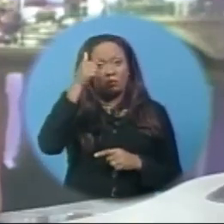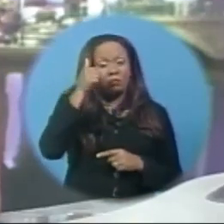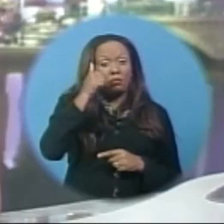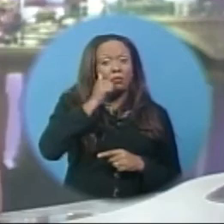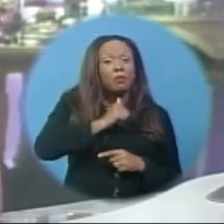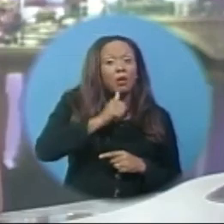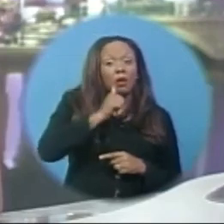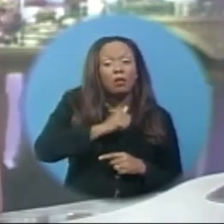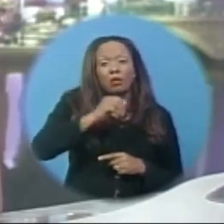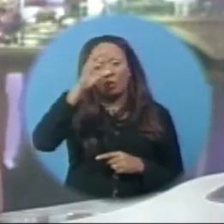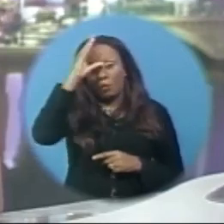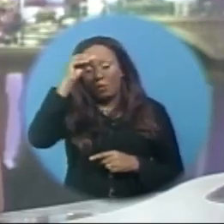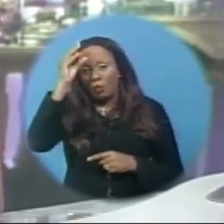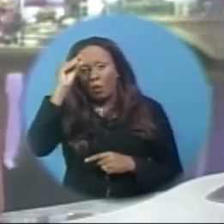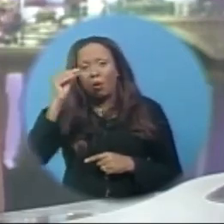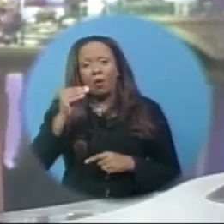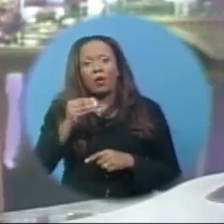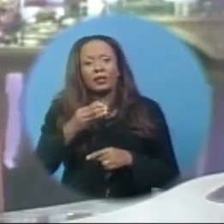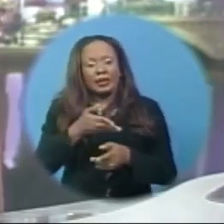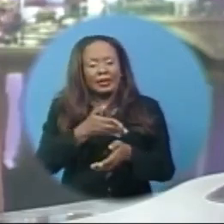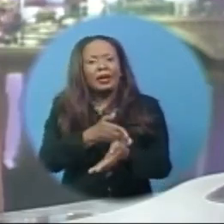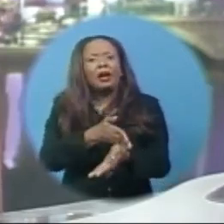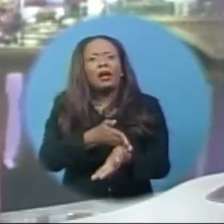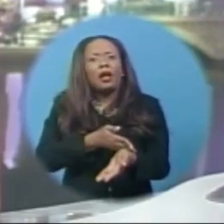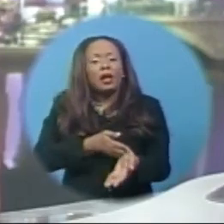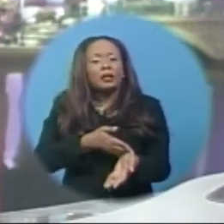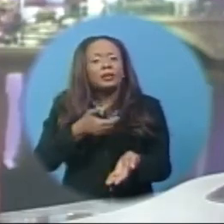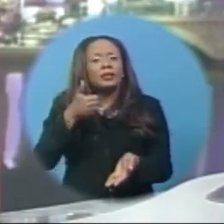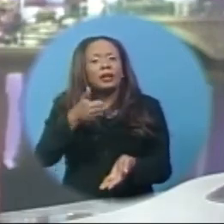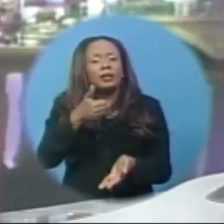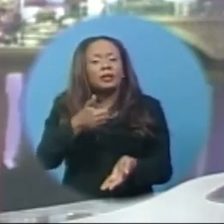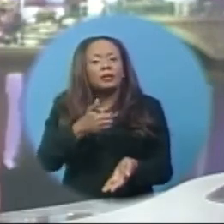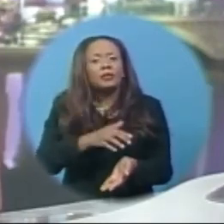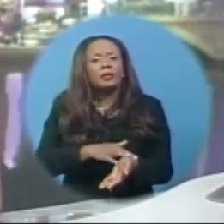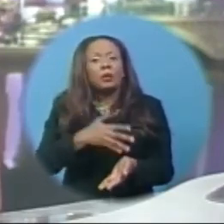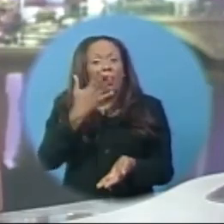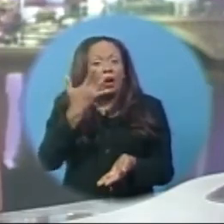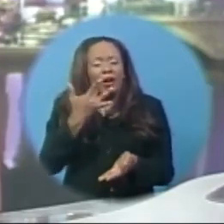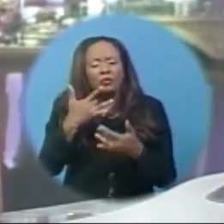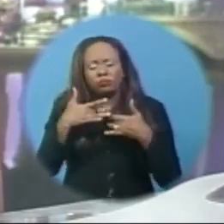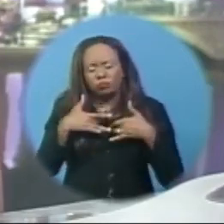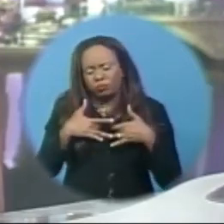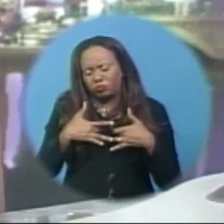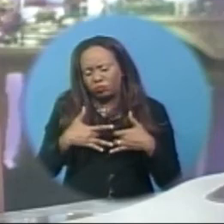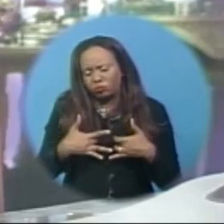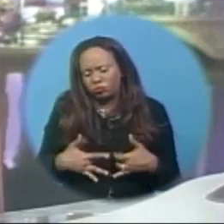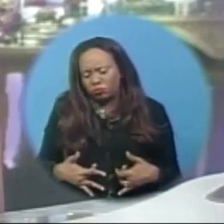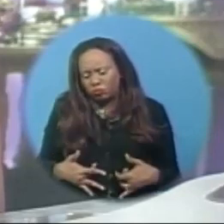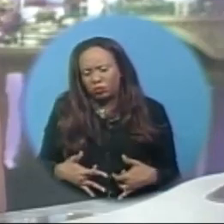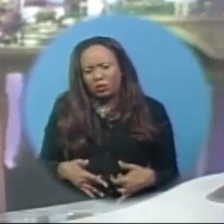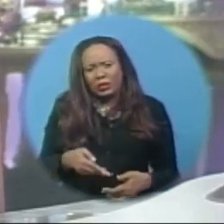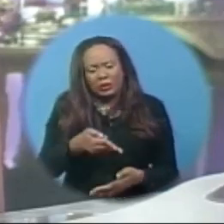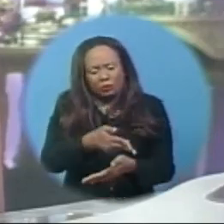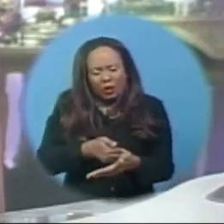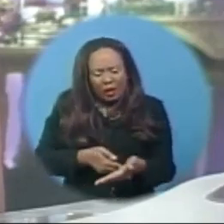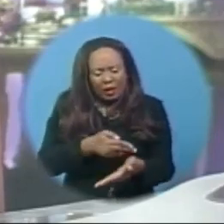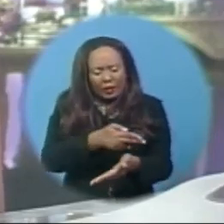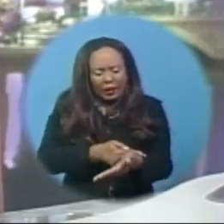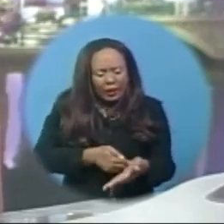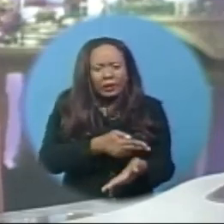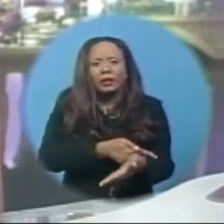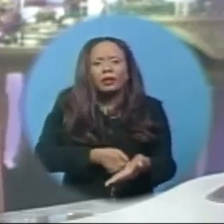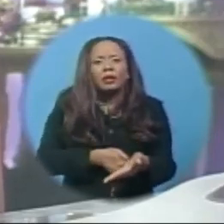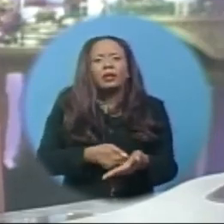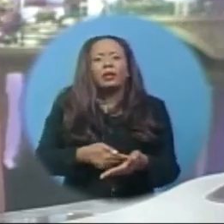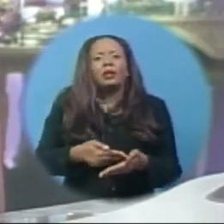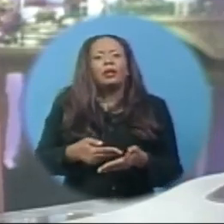young people resort to this self-mutilation as a means of dealing with depression and other psychological issues. At least 3 young